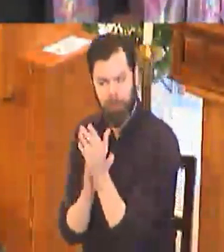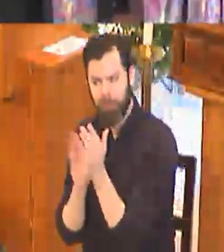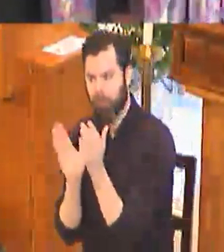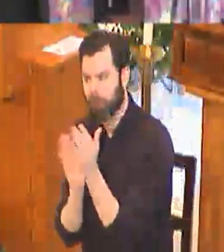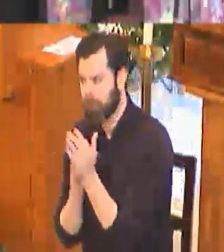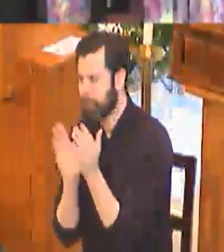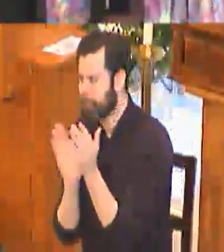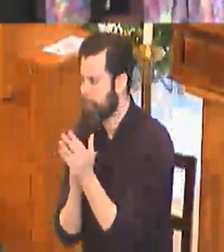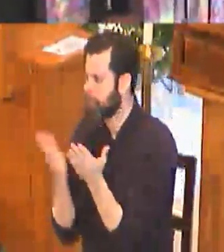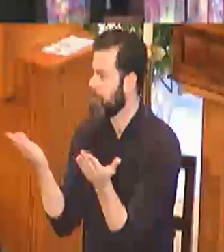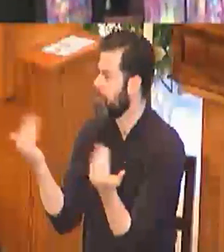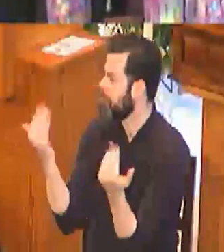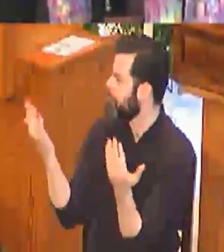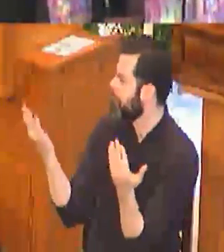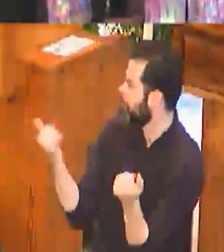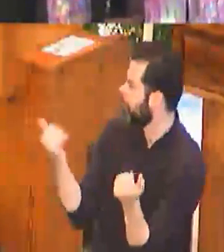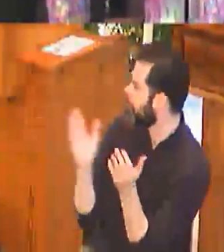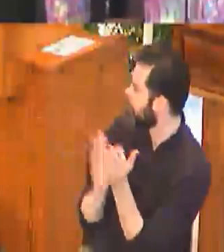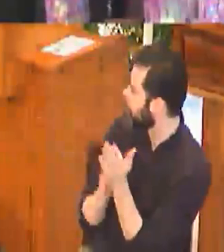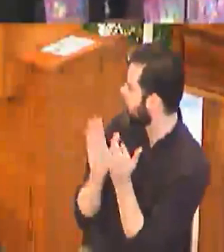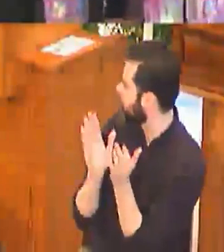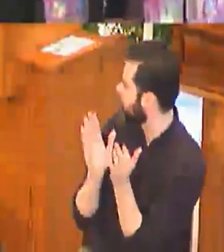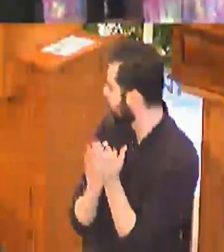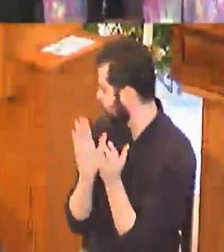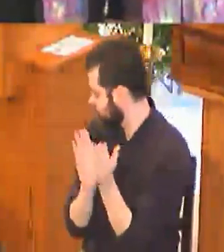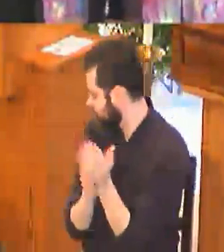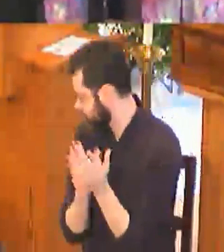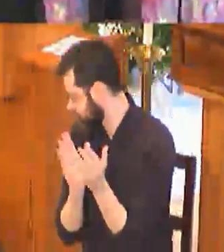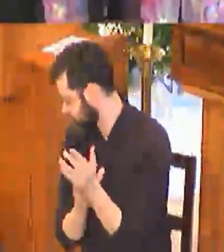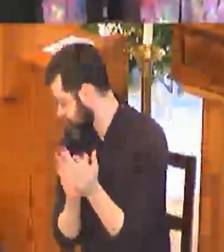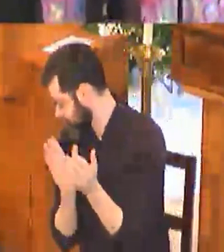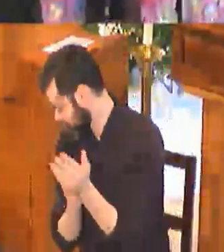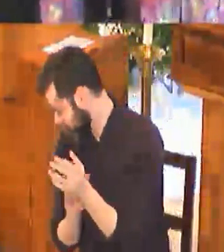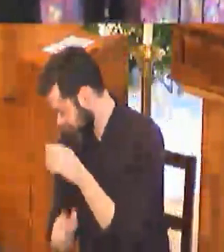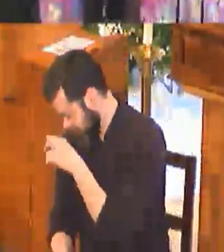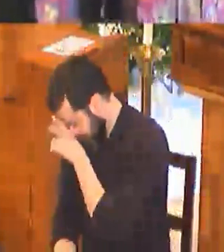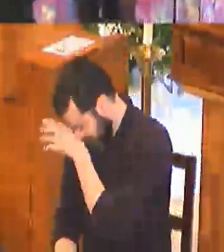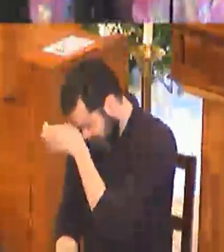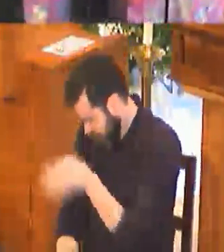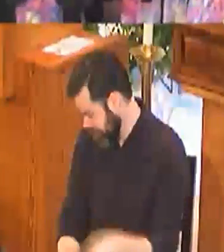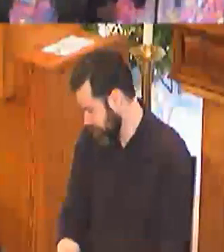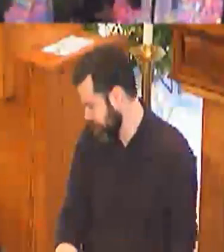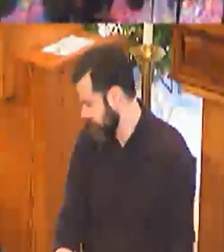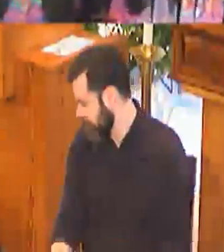Let's tell them that the blessing of Abraham is on their life.